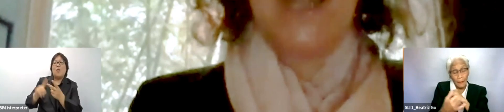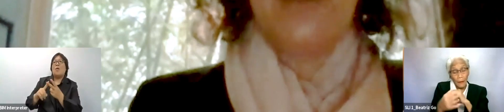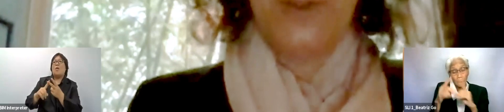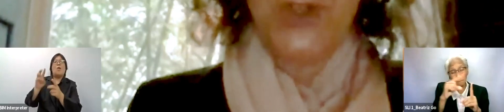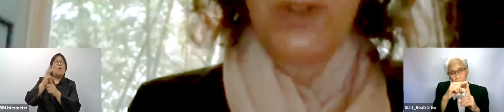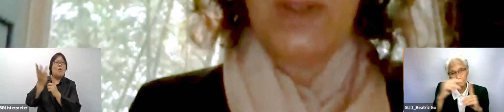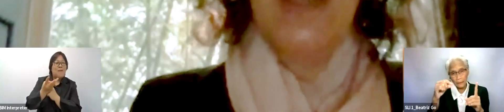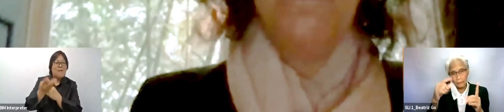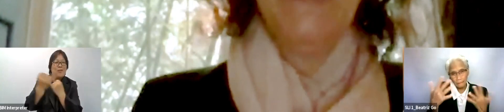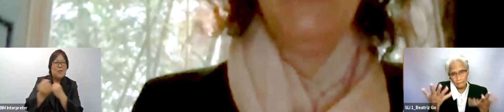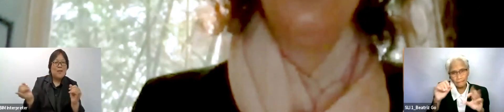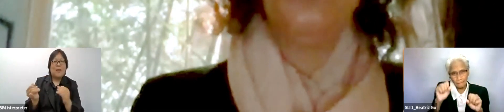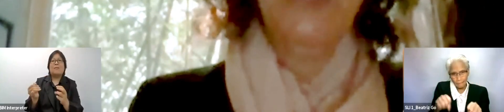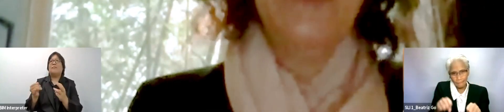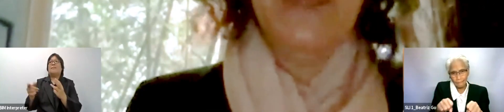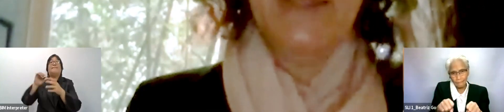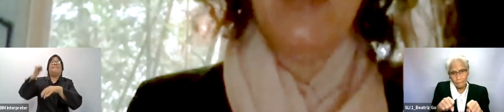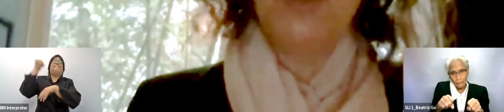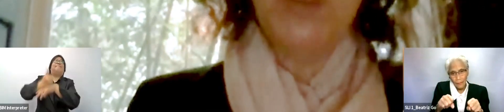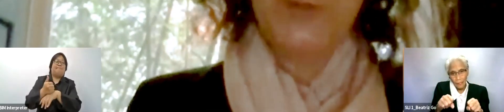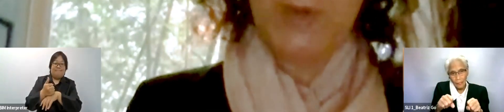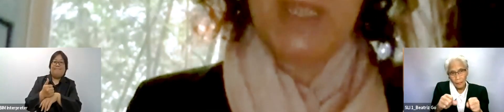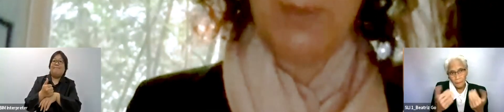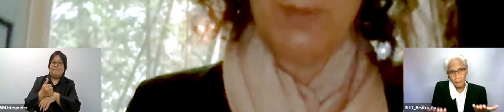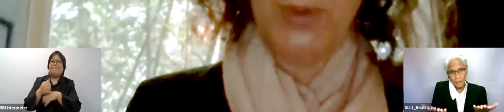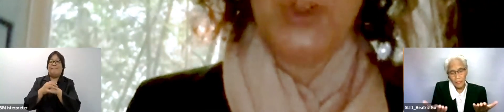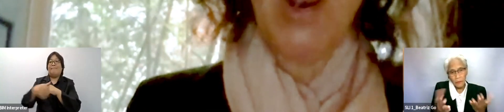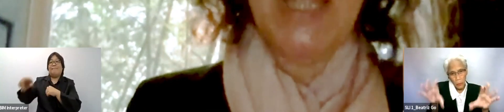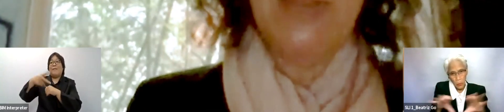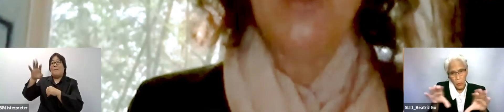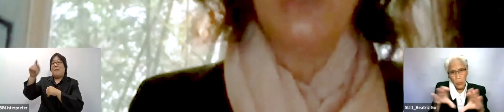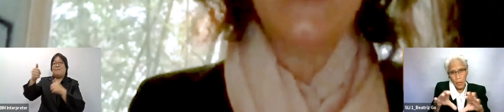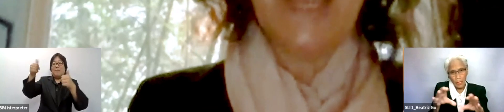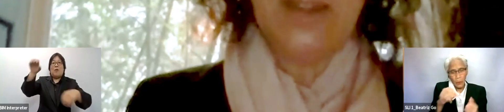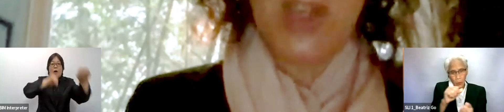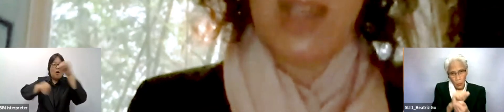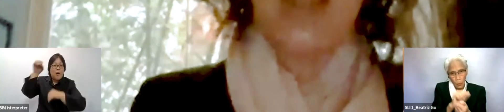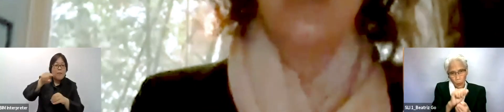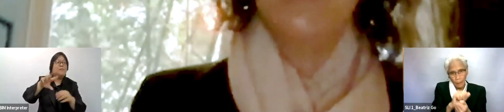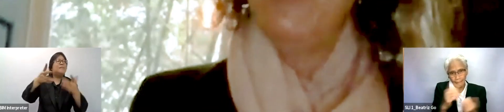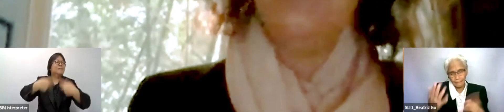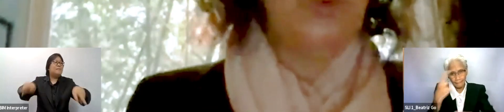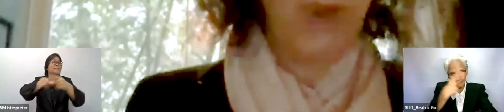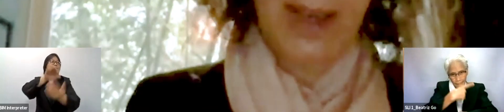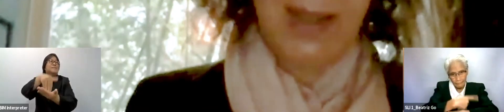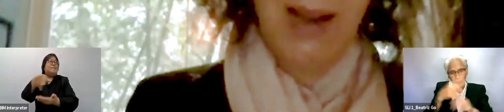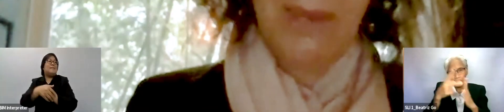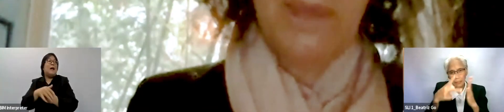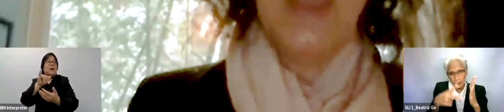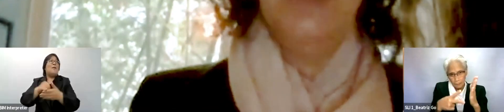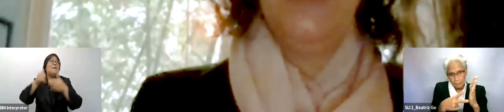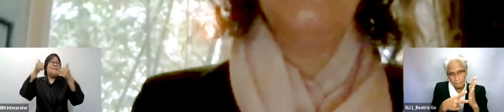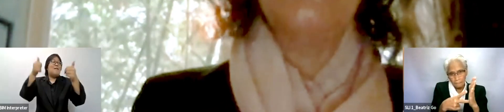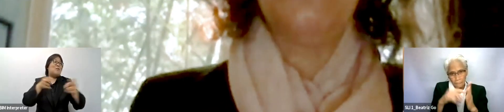benefit diversion, benefit rehabilitative and reformative approach, are given a second chance at the right